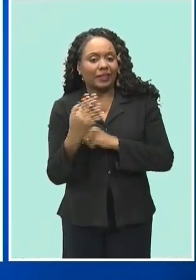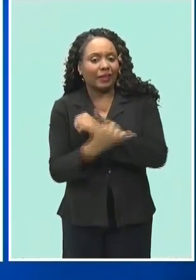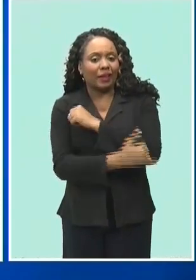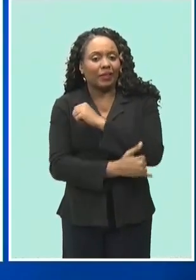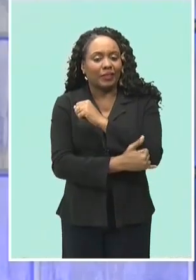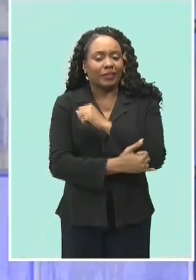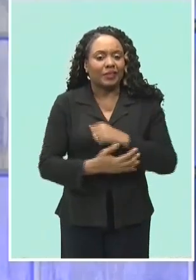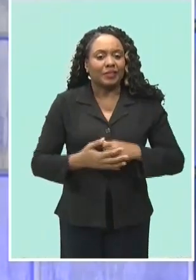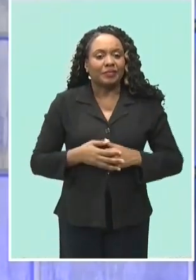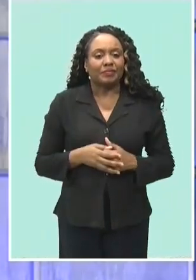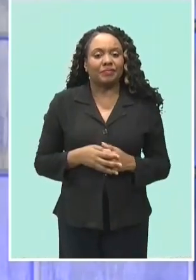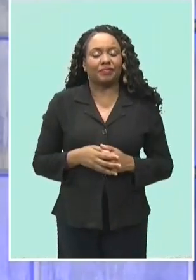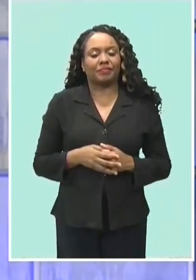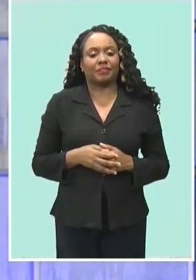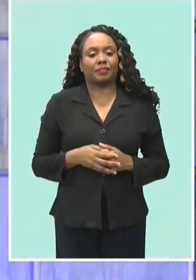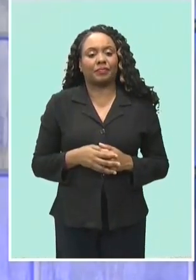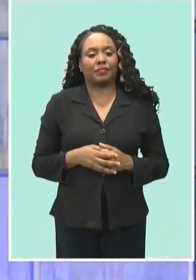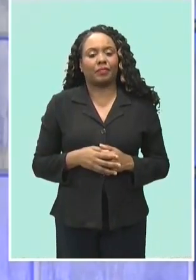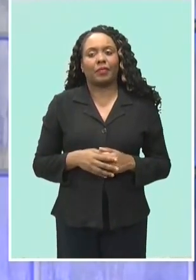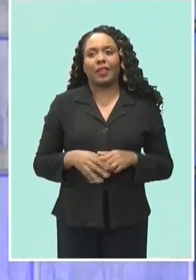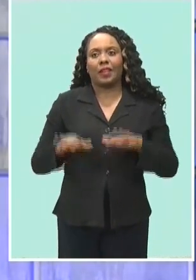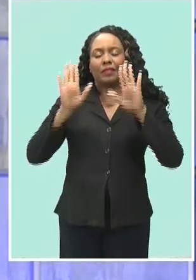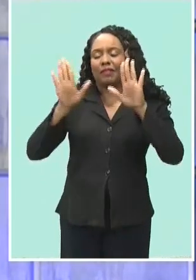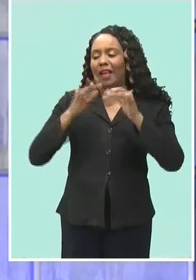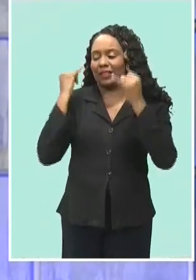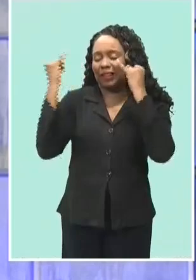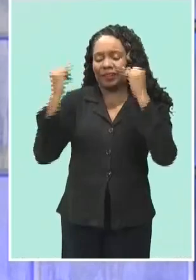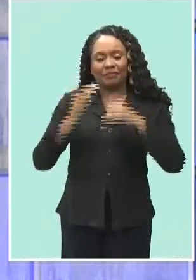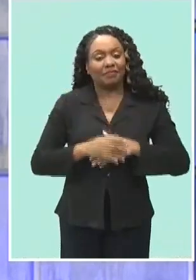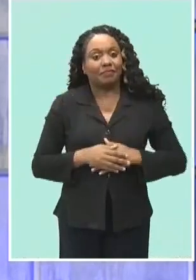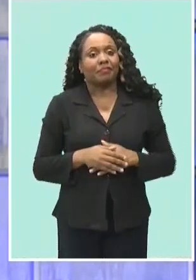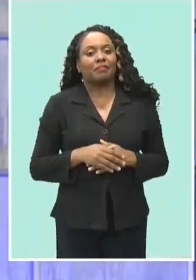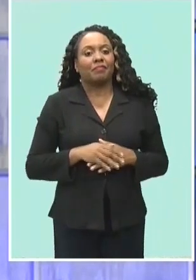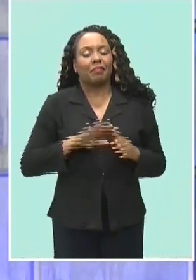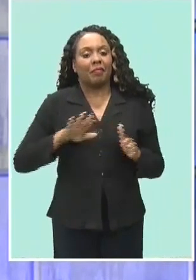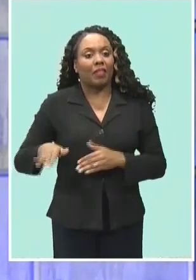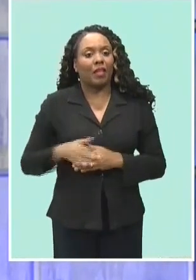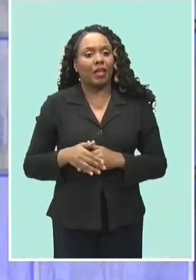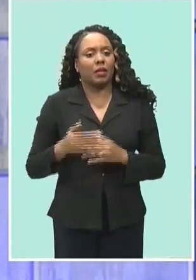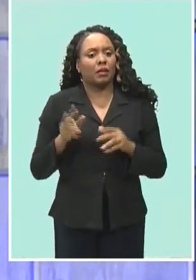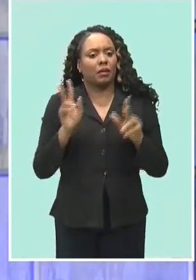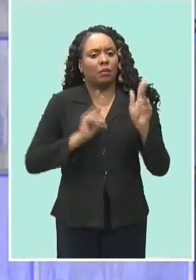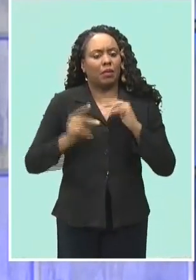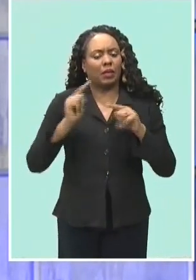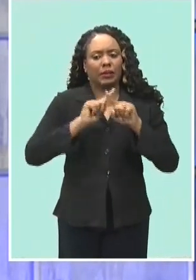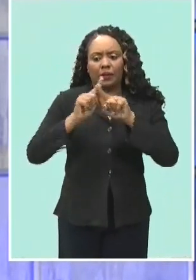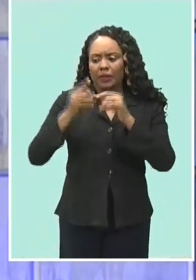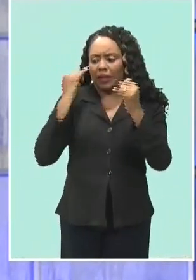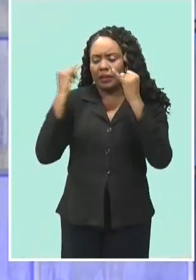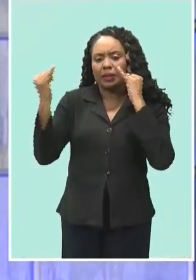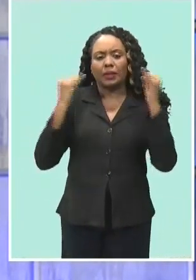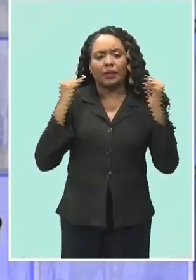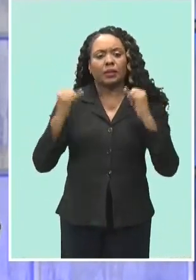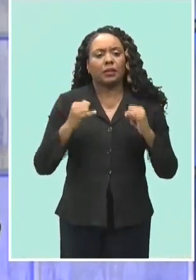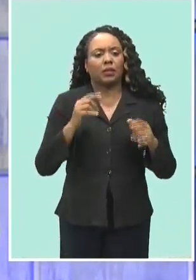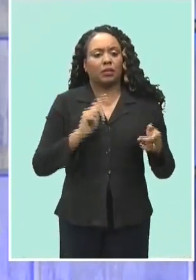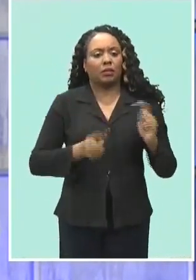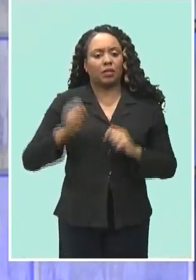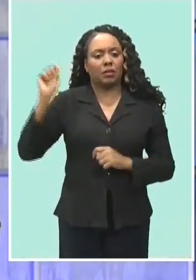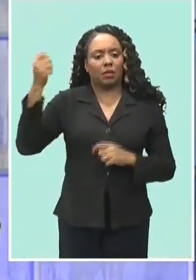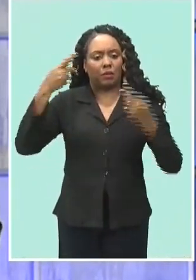Sumfest. It's a fantastic setup. Well, there's been mixed reaction to Trinidad and Tobago's Prime Minister Dr. Keith